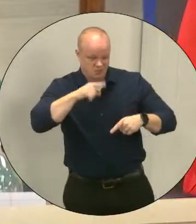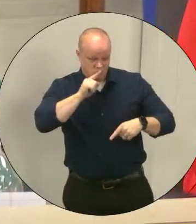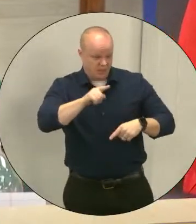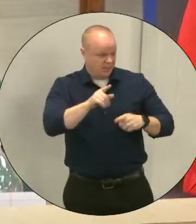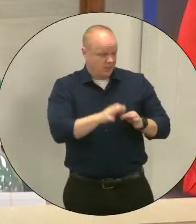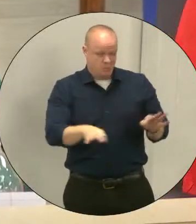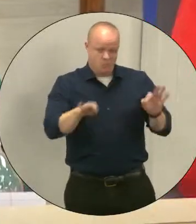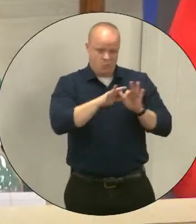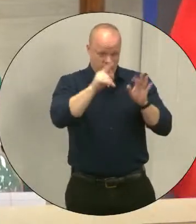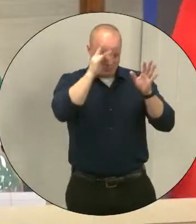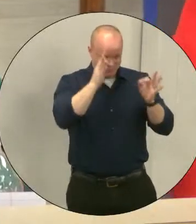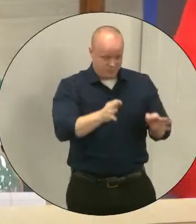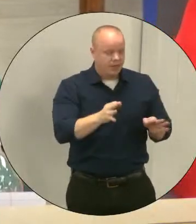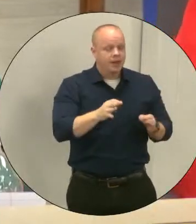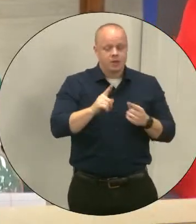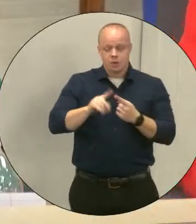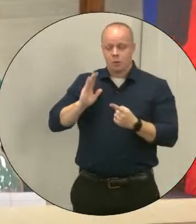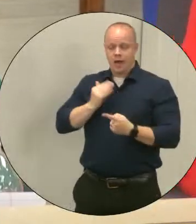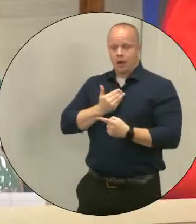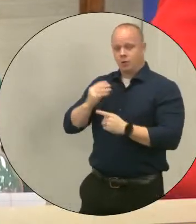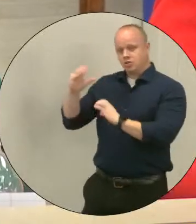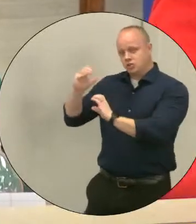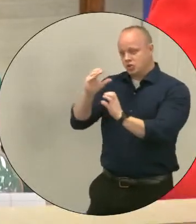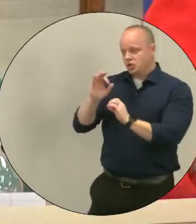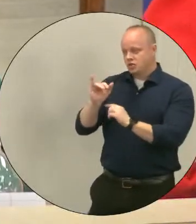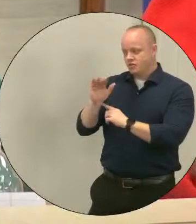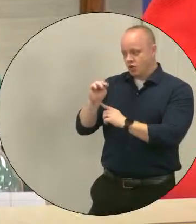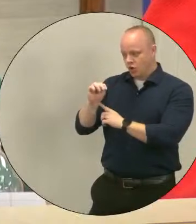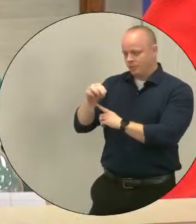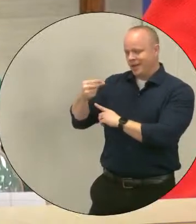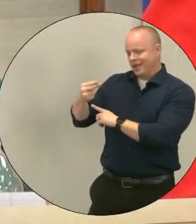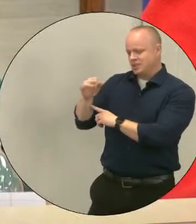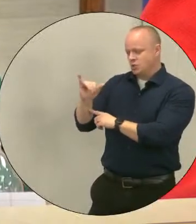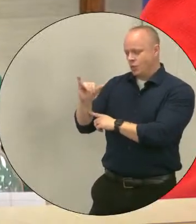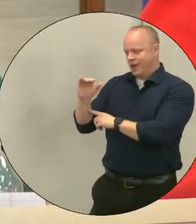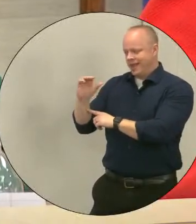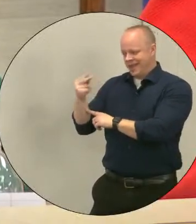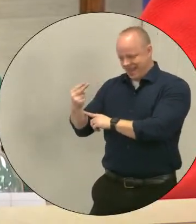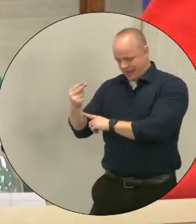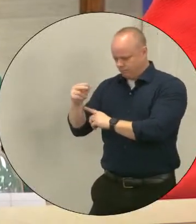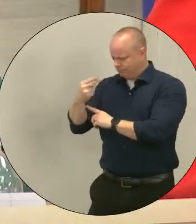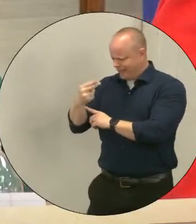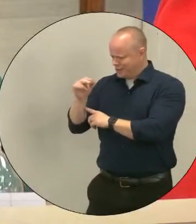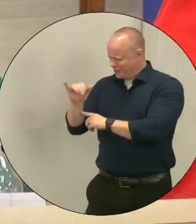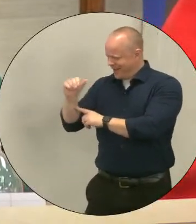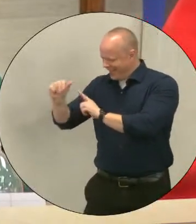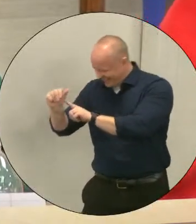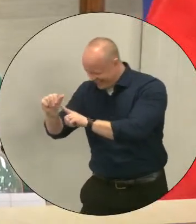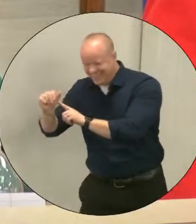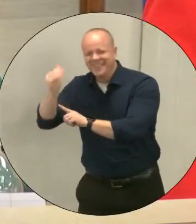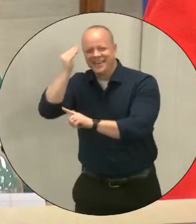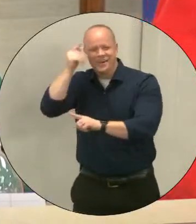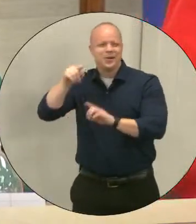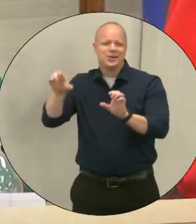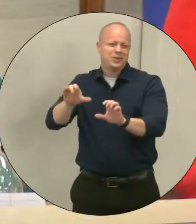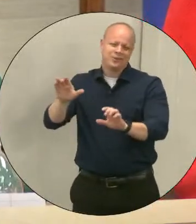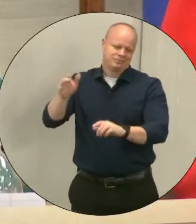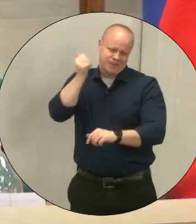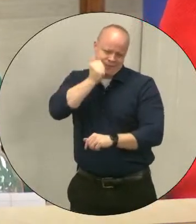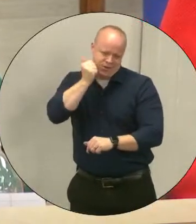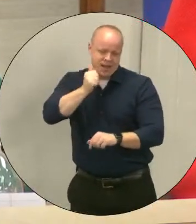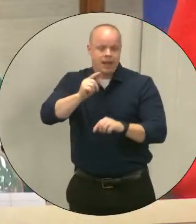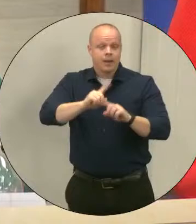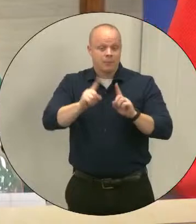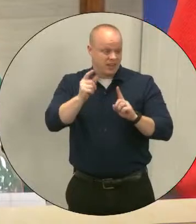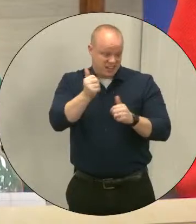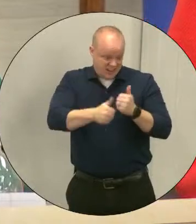and to our search firm, HYA. I know that you do this for a living, but every time that we